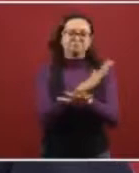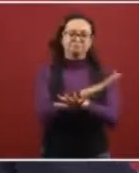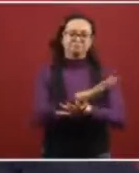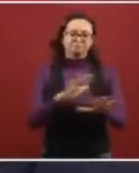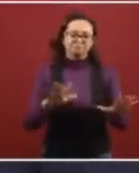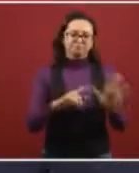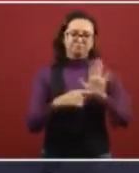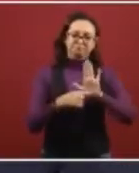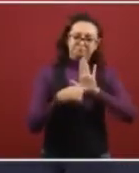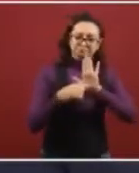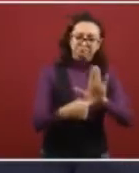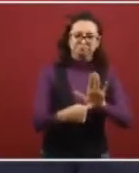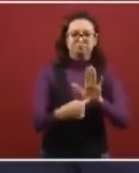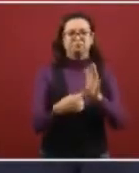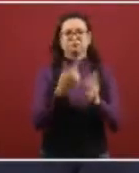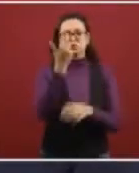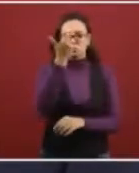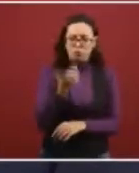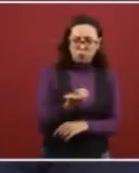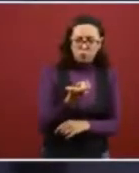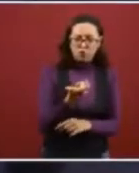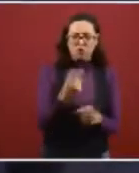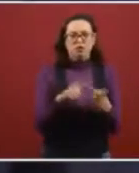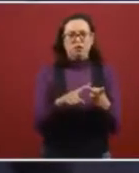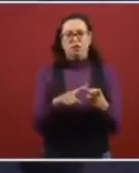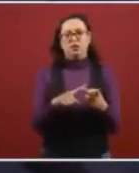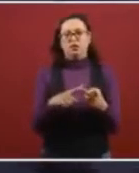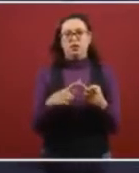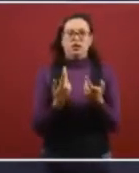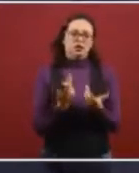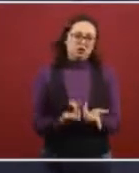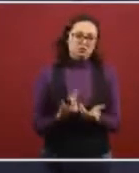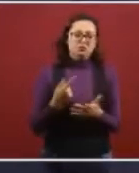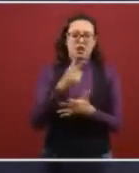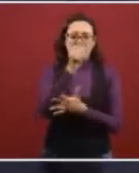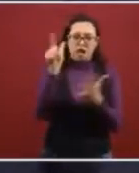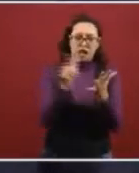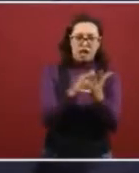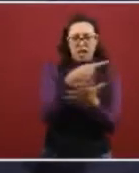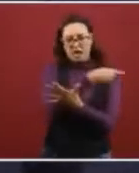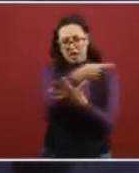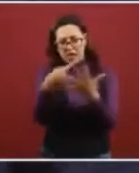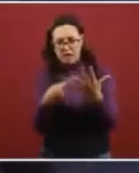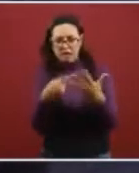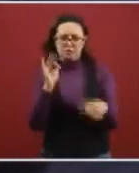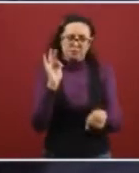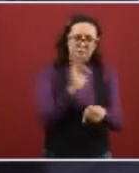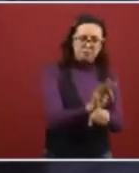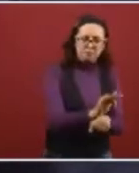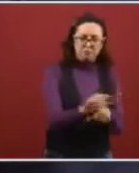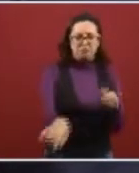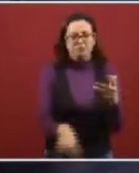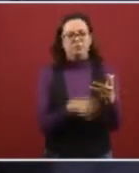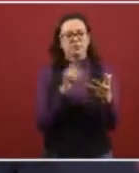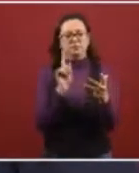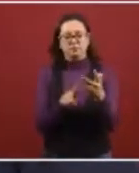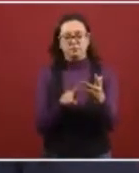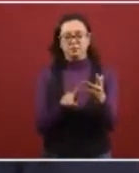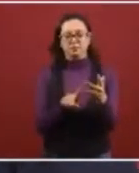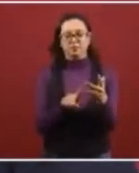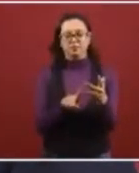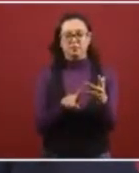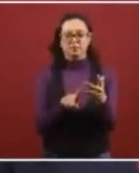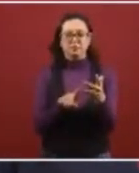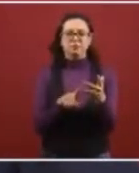sobre sueldos, over sobre prestaciones, benefits, sobre la income, salaries,